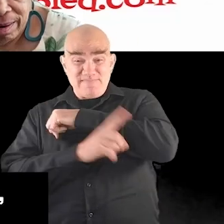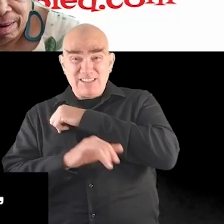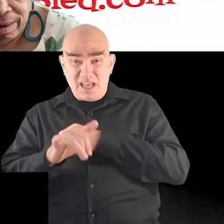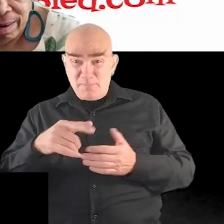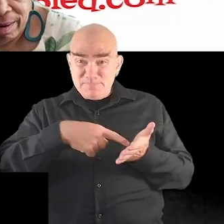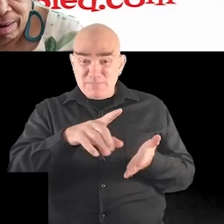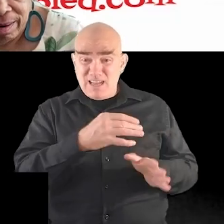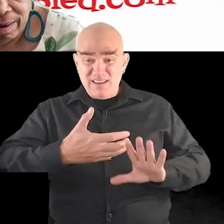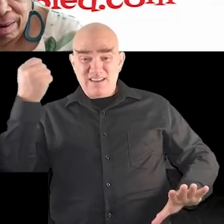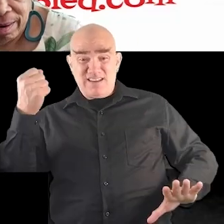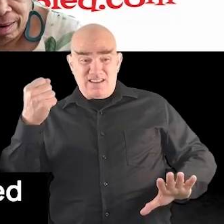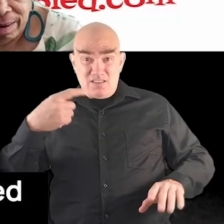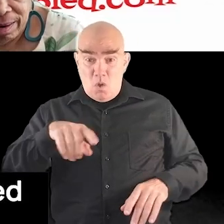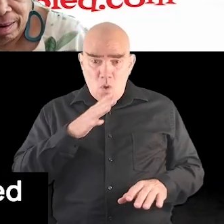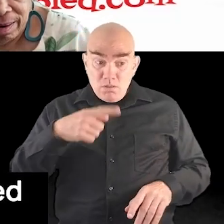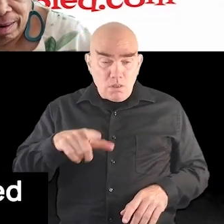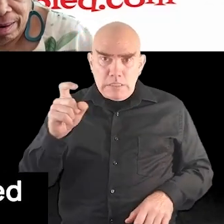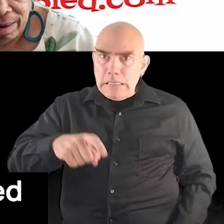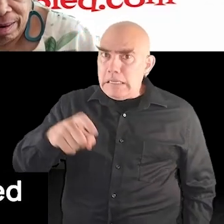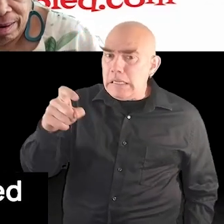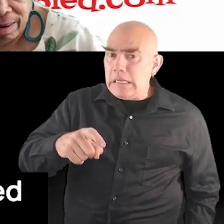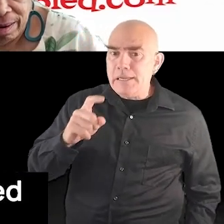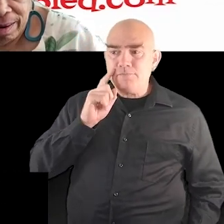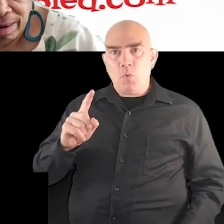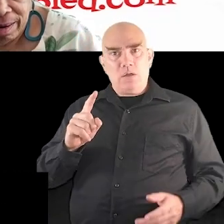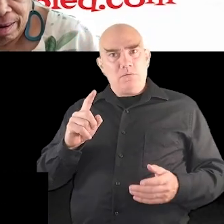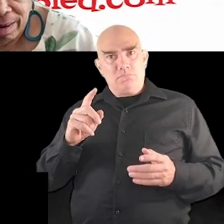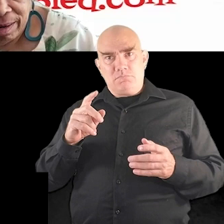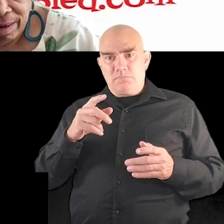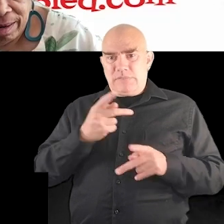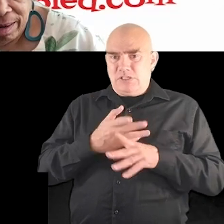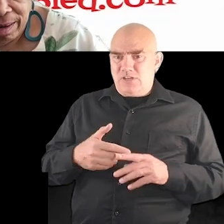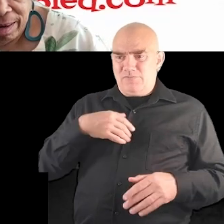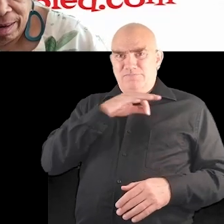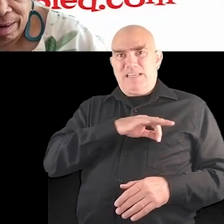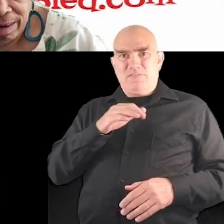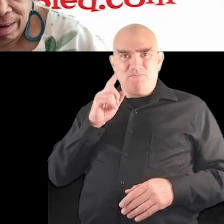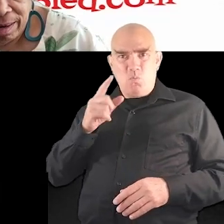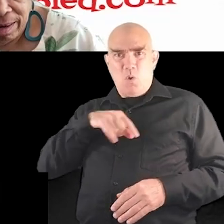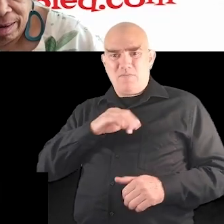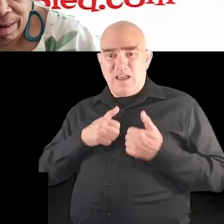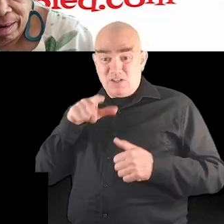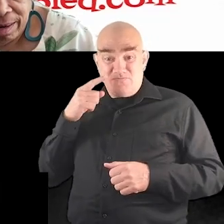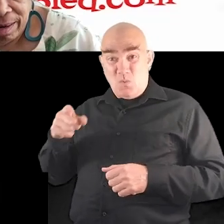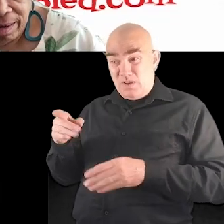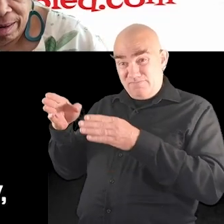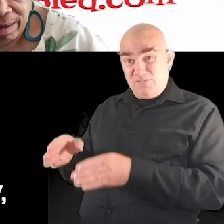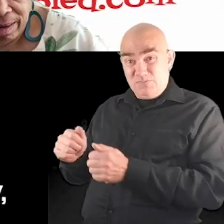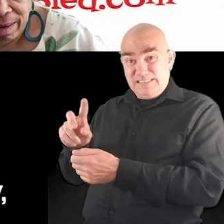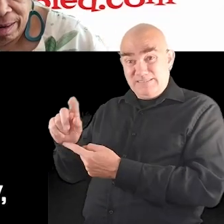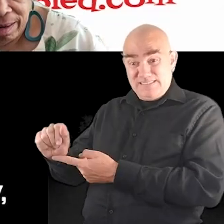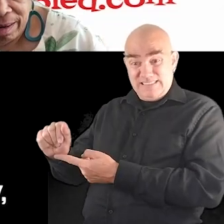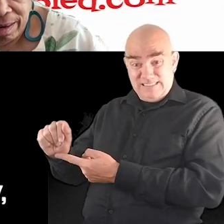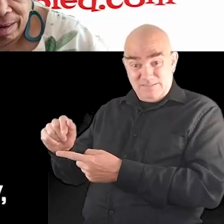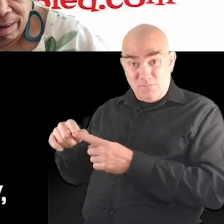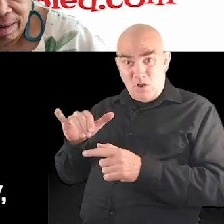penalize that payment and take away those very much so needed benefits to have a quality of life, not only for that individual that's